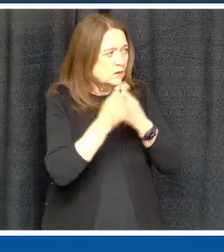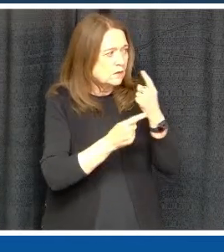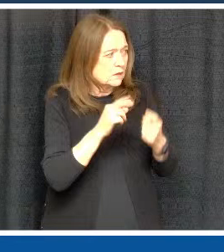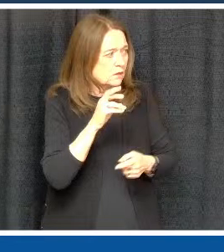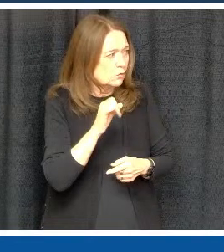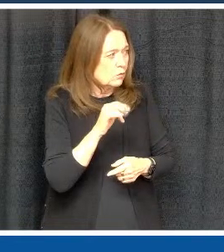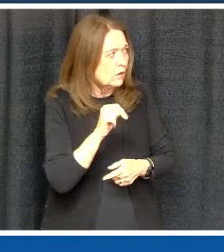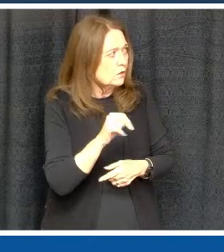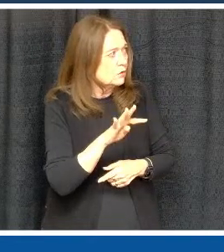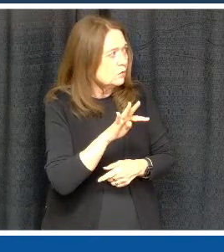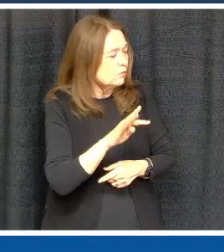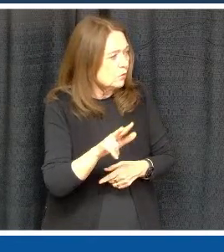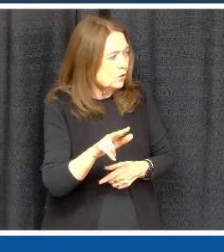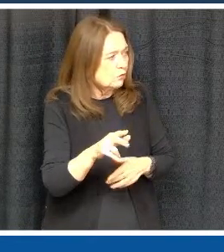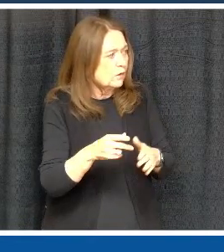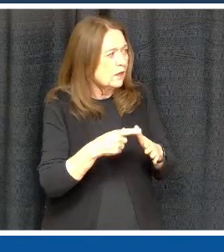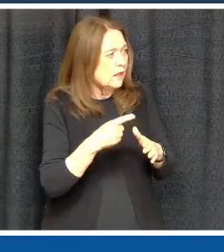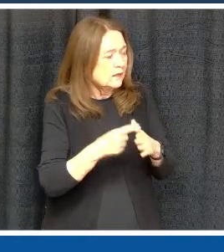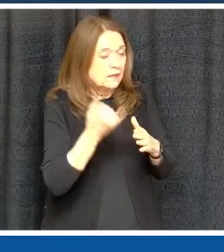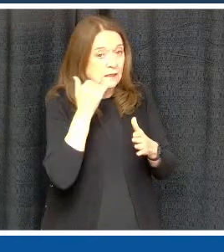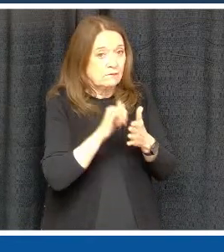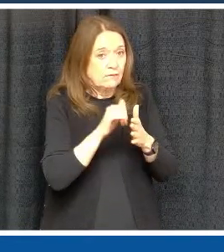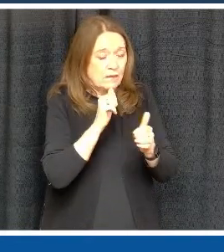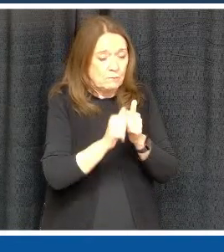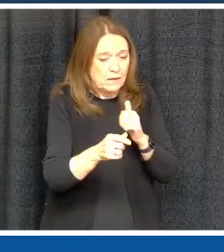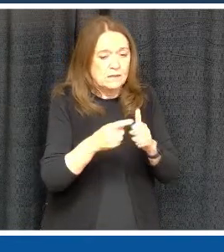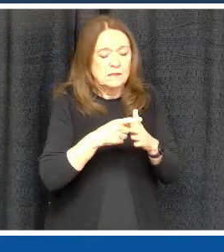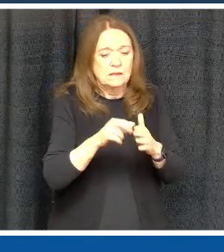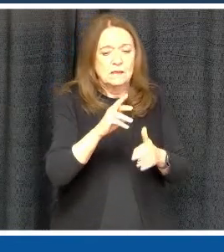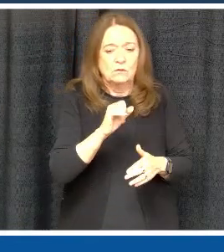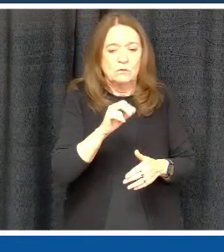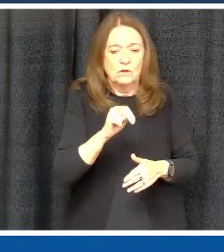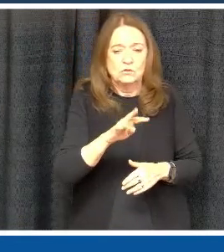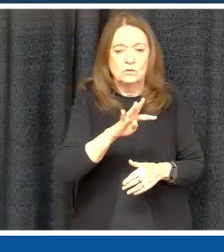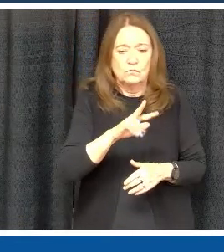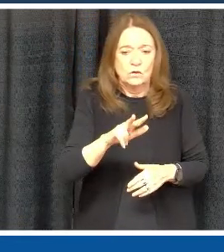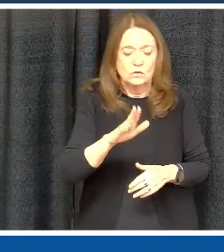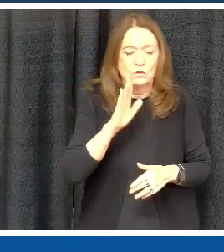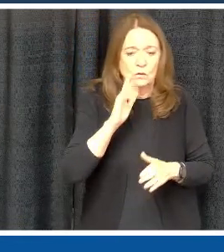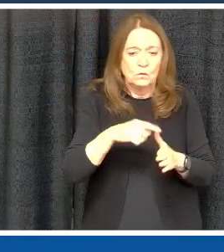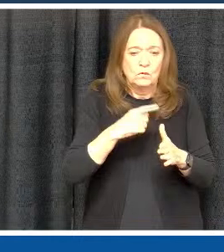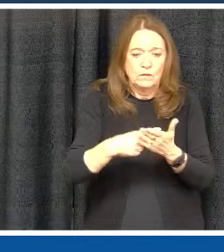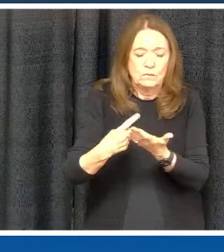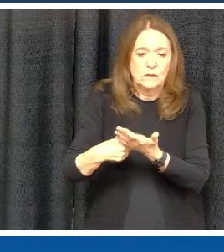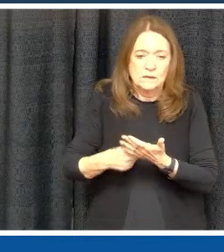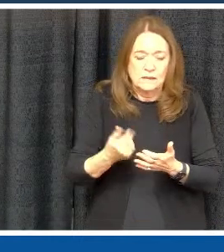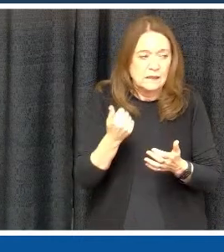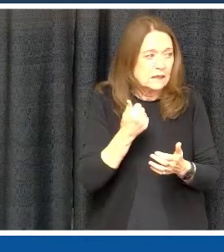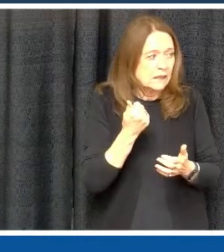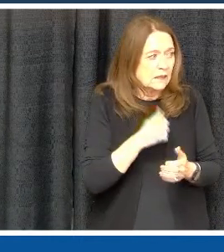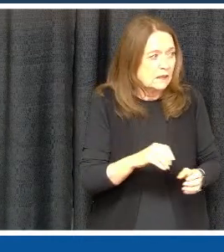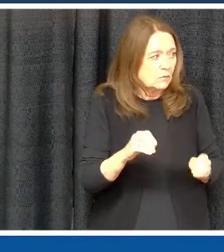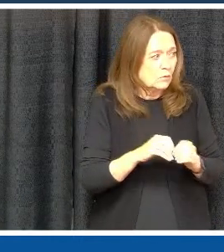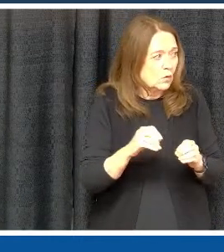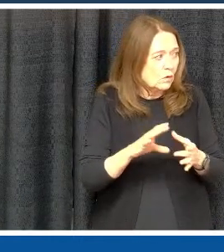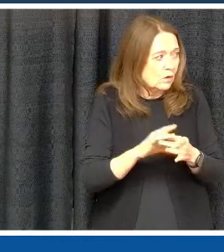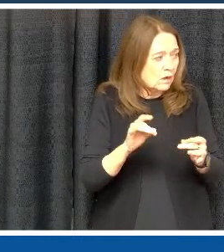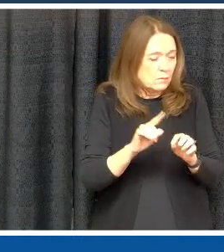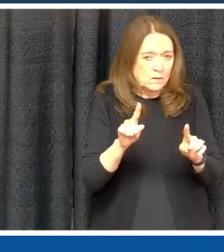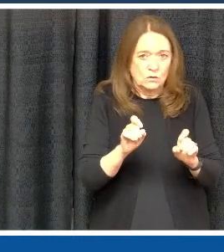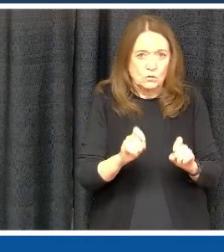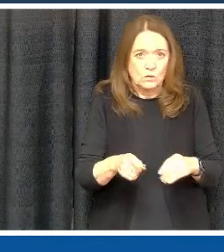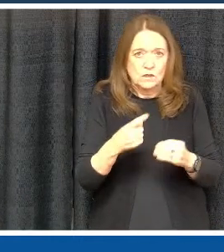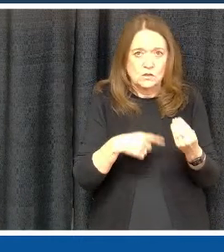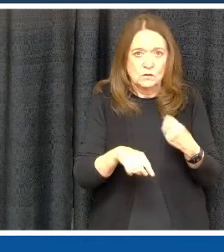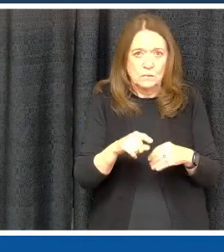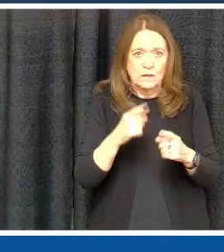Resolution 43, and then if that passes, Resolution 43 will then be taken up. Any further comment or question about